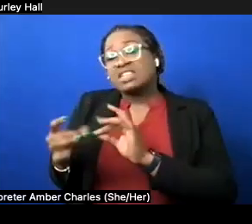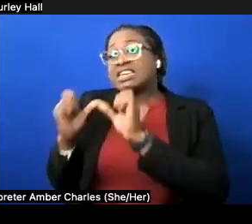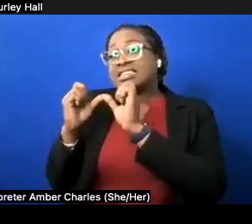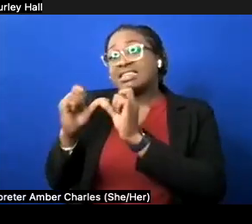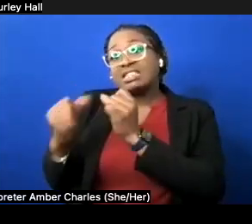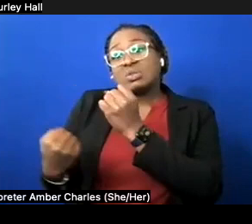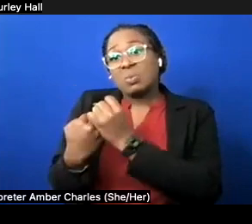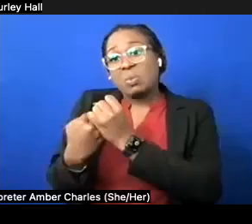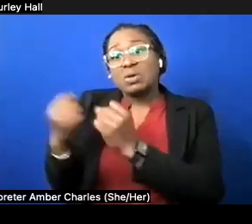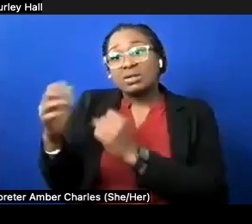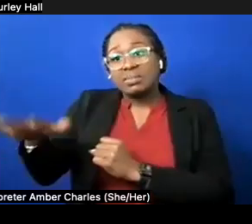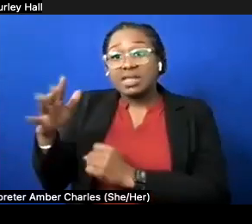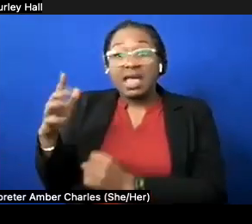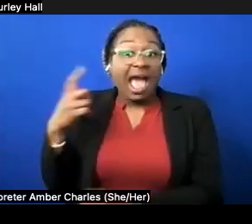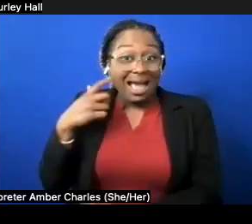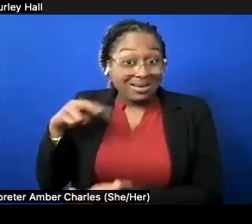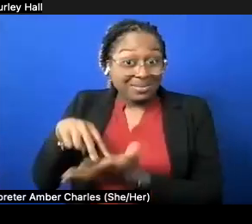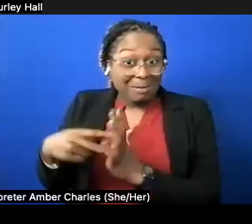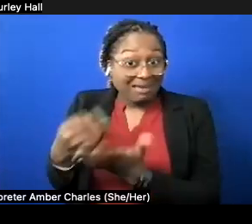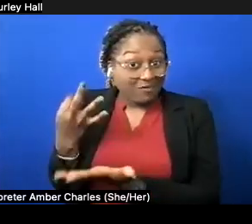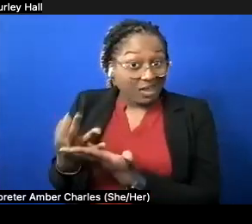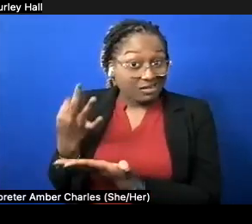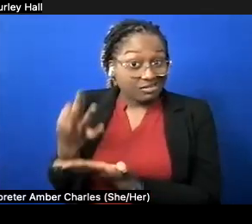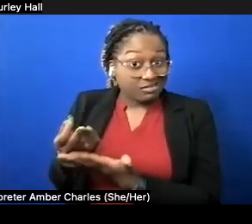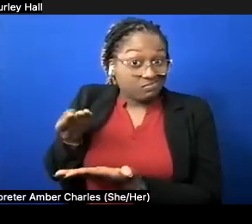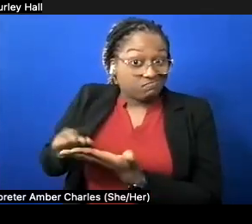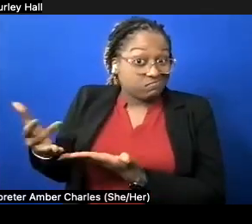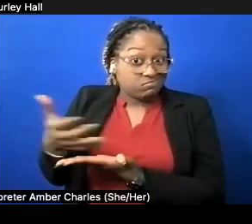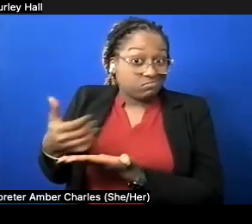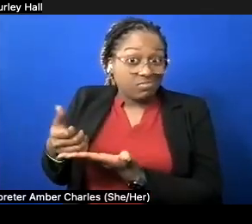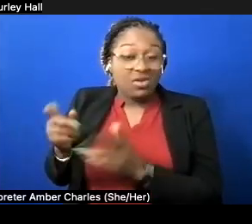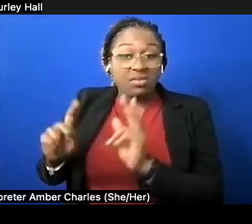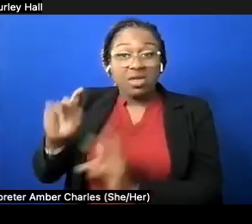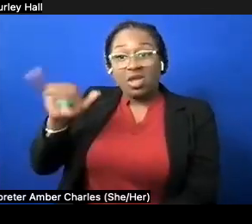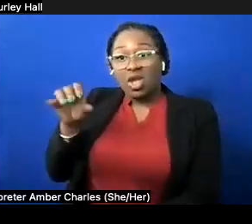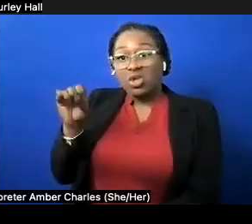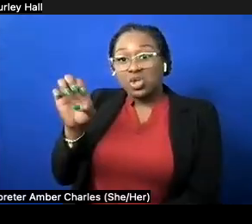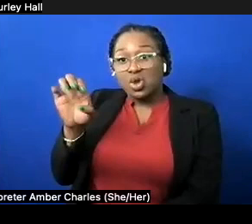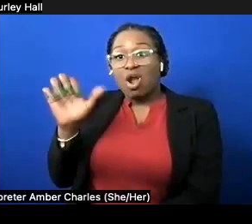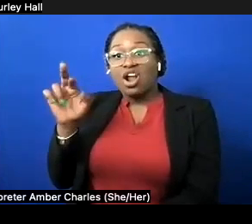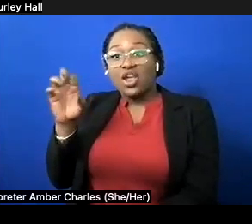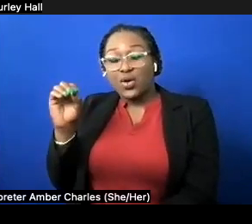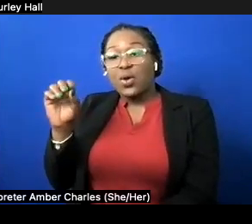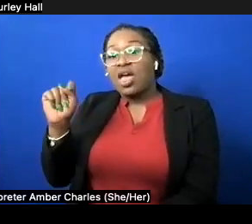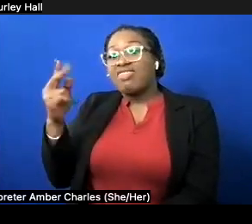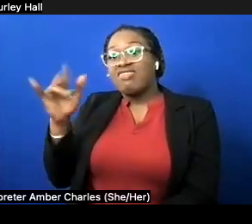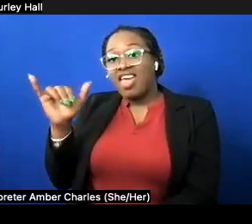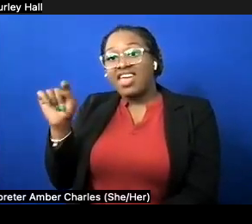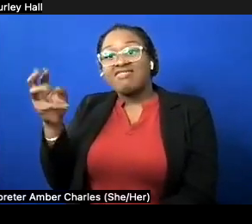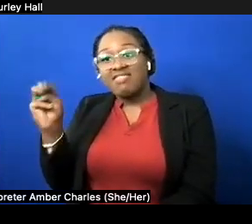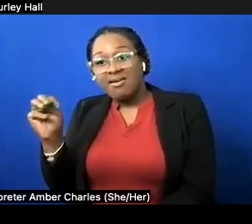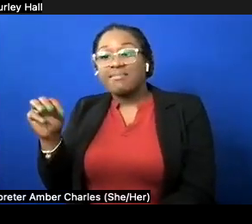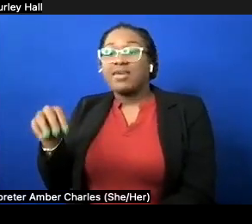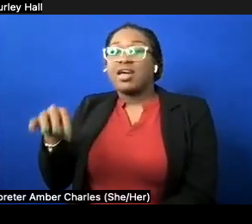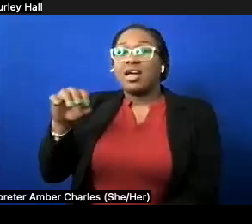say support, I mean financially, baby. And those people are Joe Cardillo, they, them, KM Jones, they,